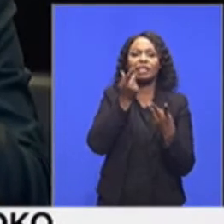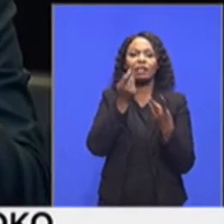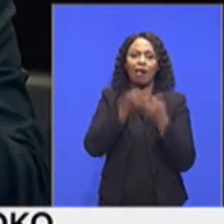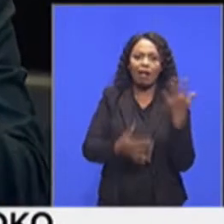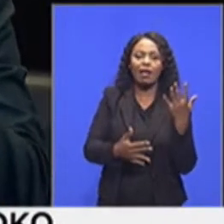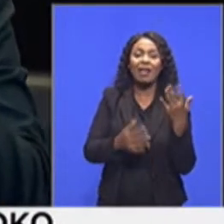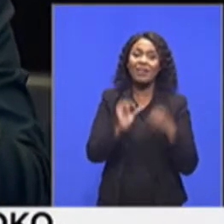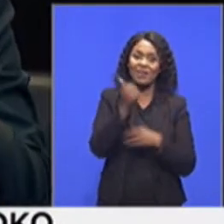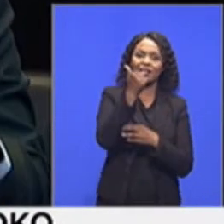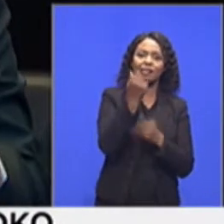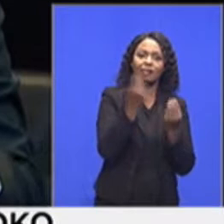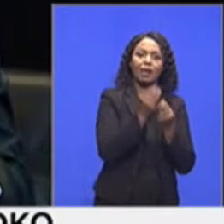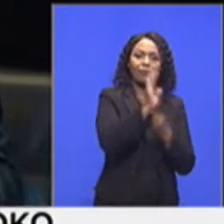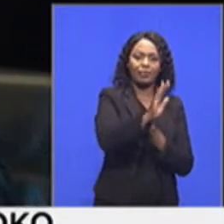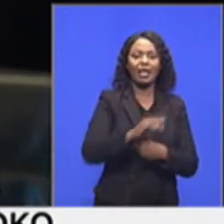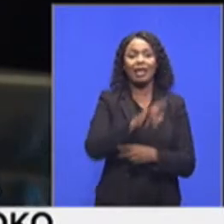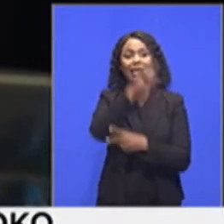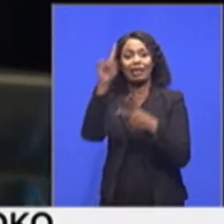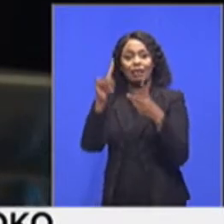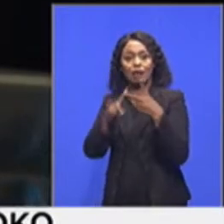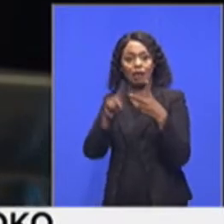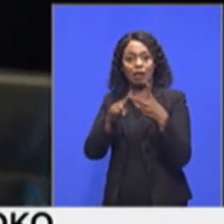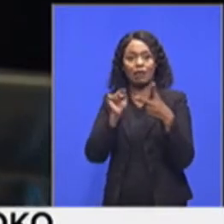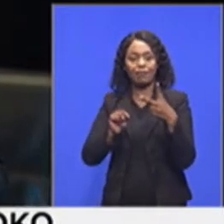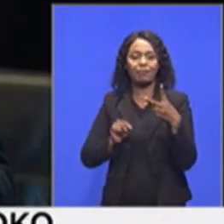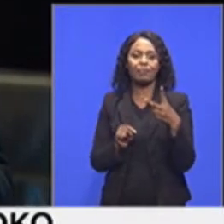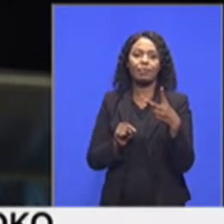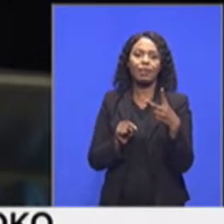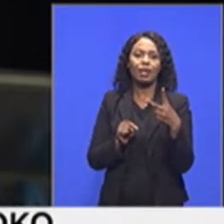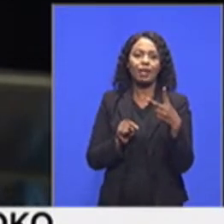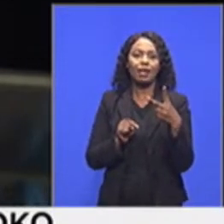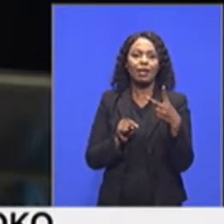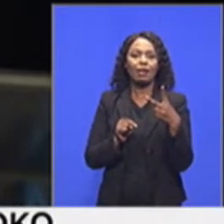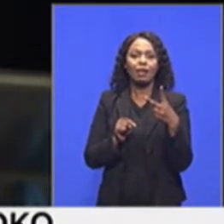part. The second part of the